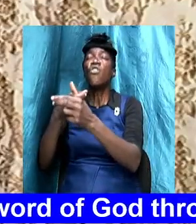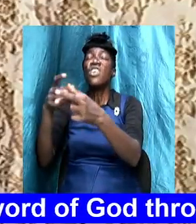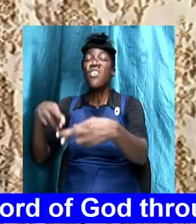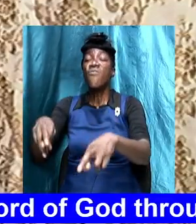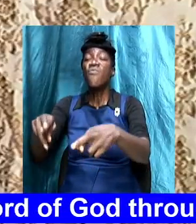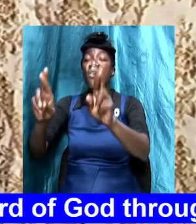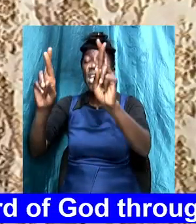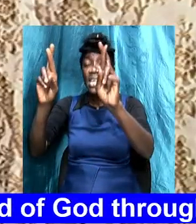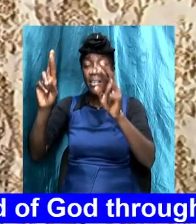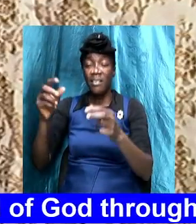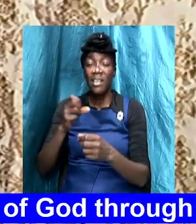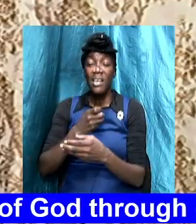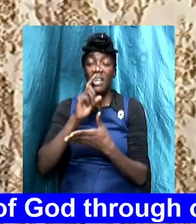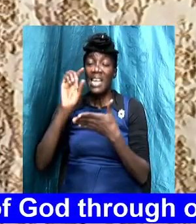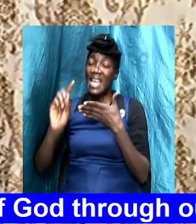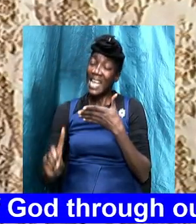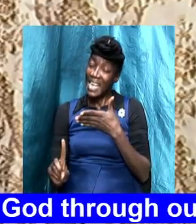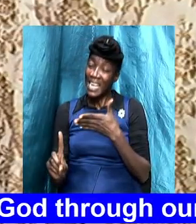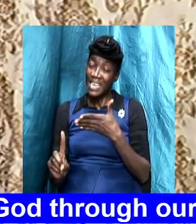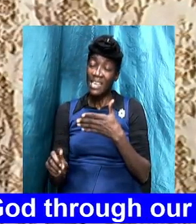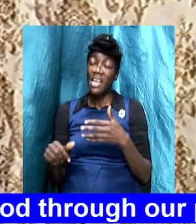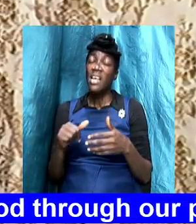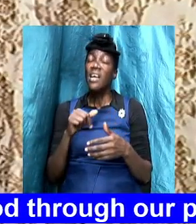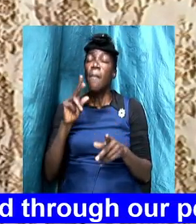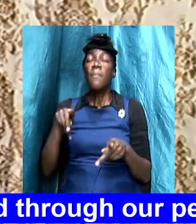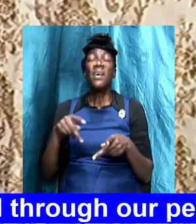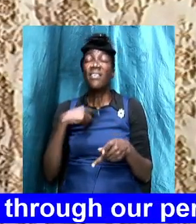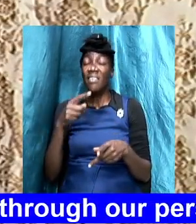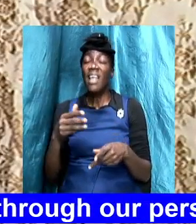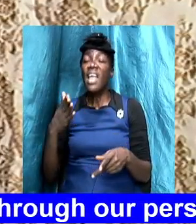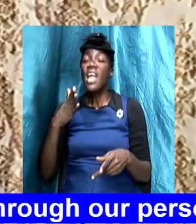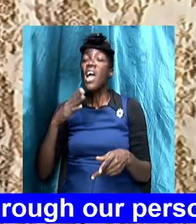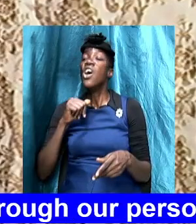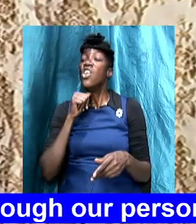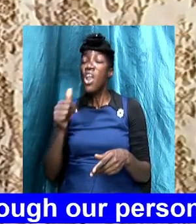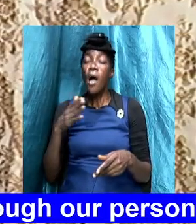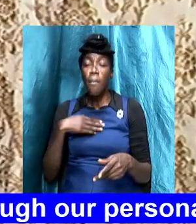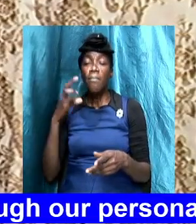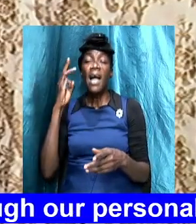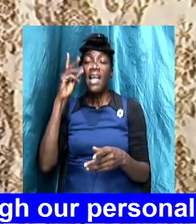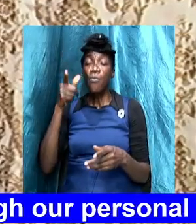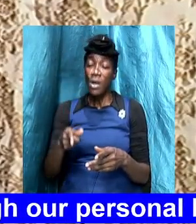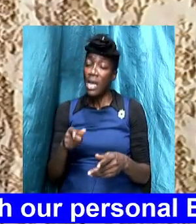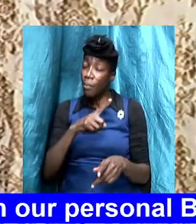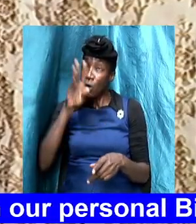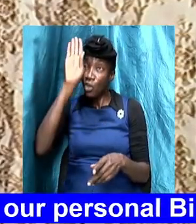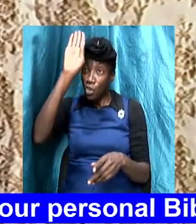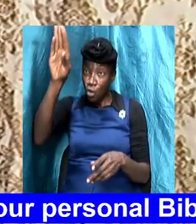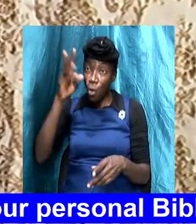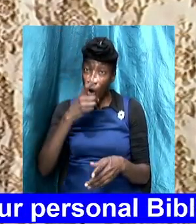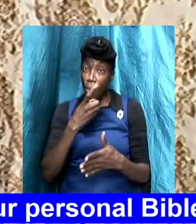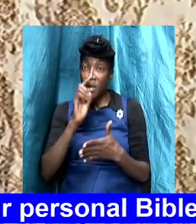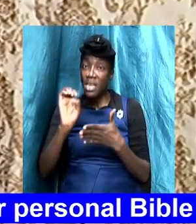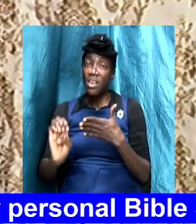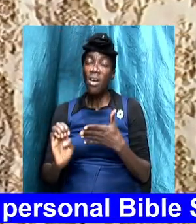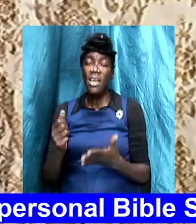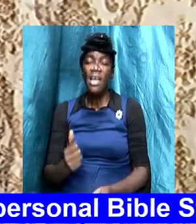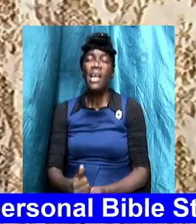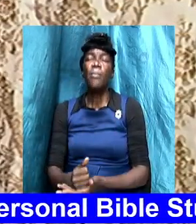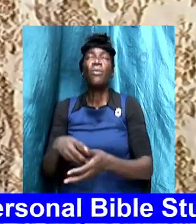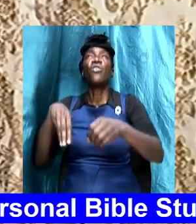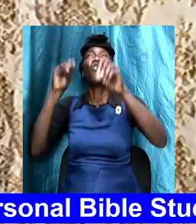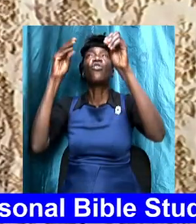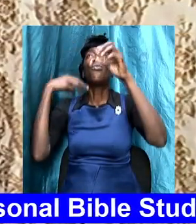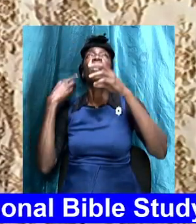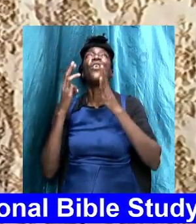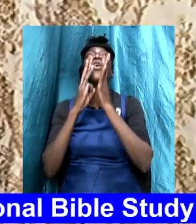are willing, Lord Jesus, to say, look here, not my will but yours be done, are going to make it. Help us, Lord, to surrender our wills